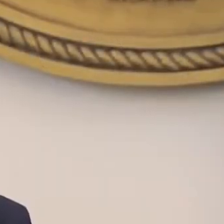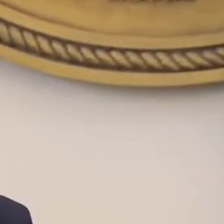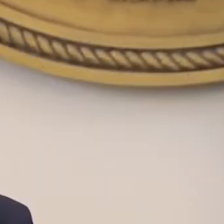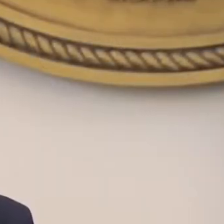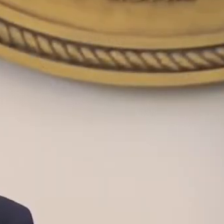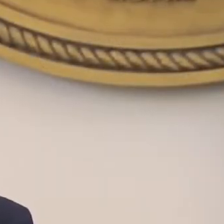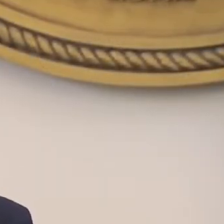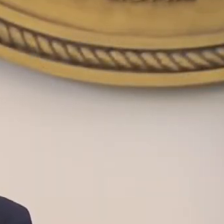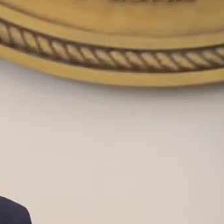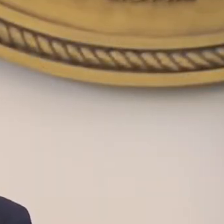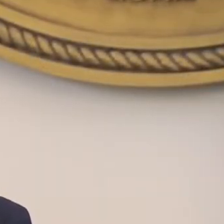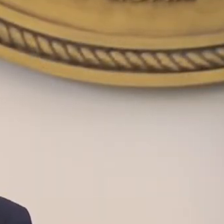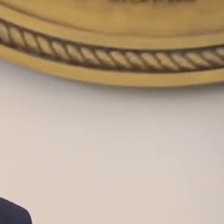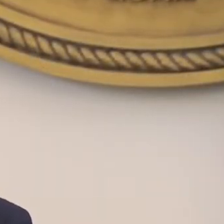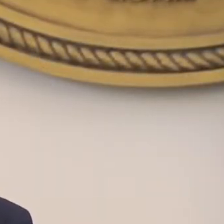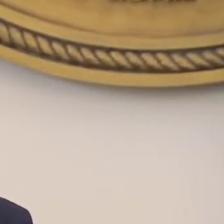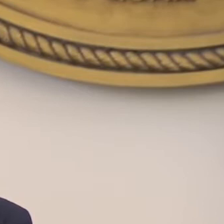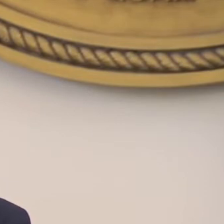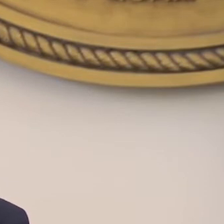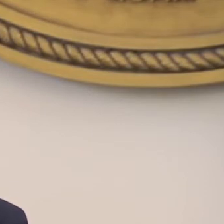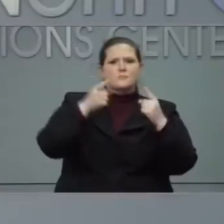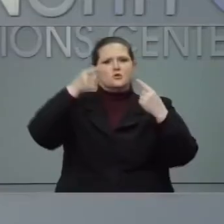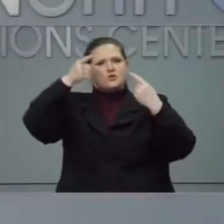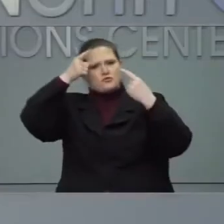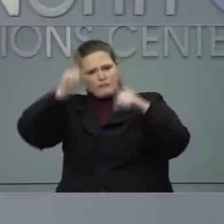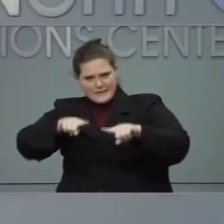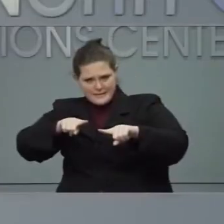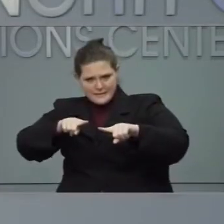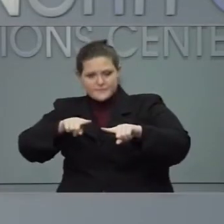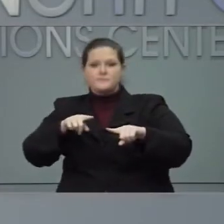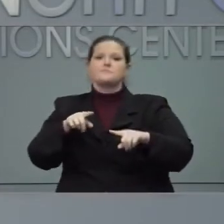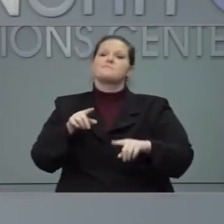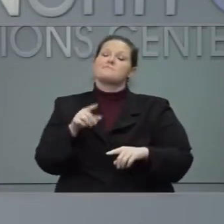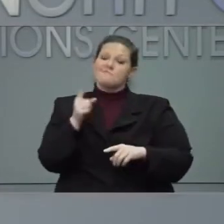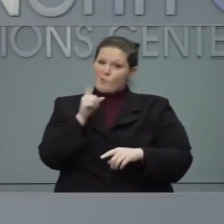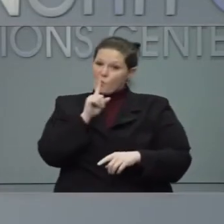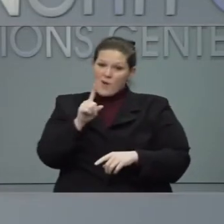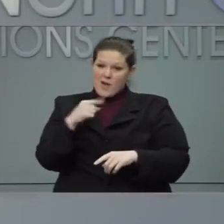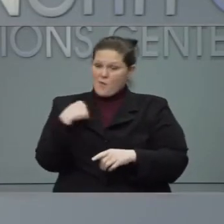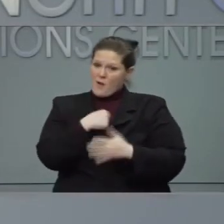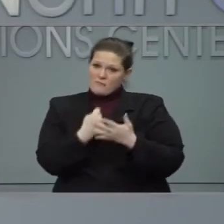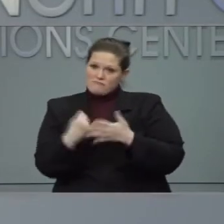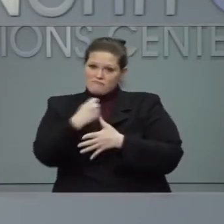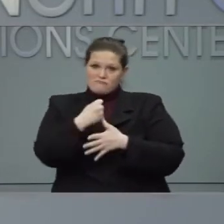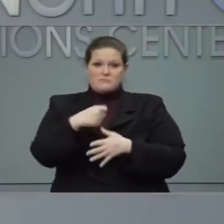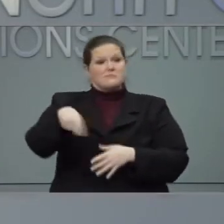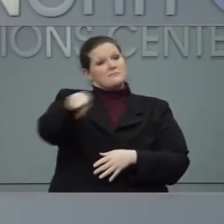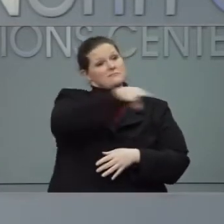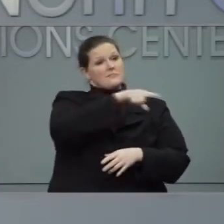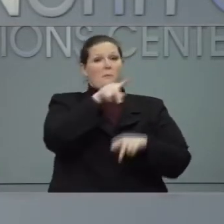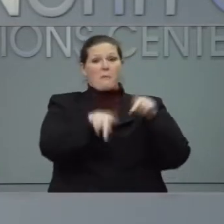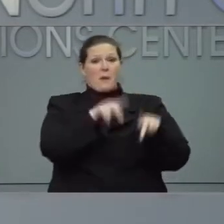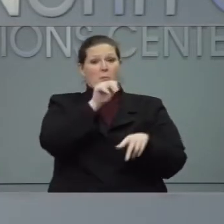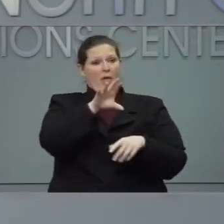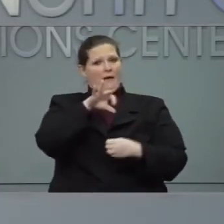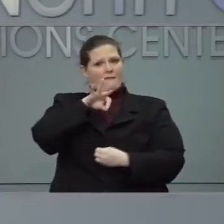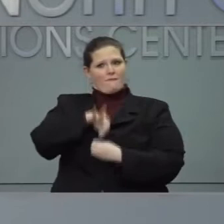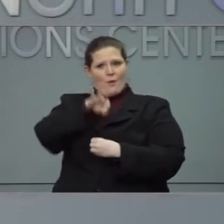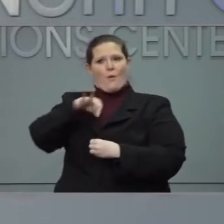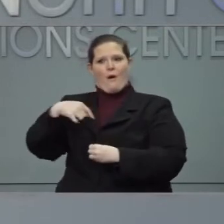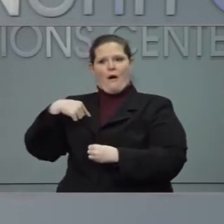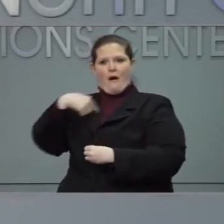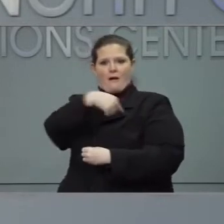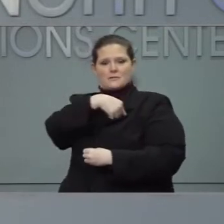But Republicans in the General Assembly have resisted, citing costs. The people of North Carolina elected us again. So we're back in the same